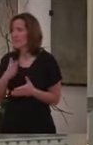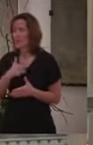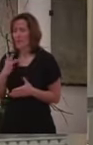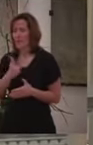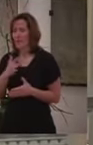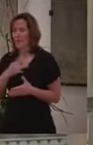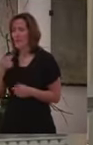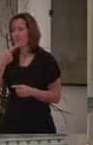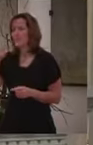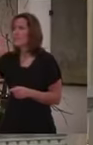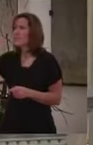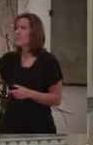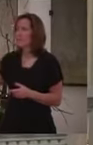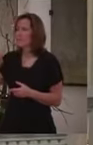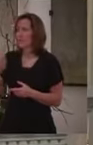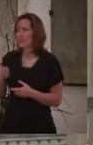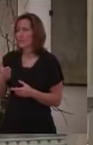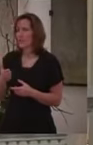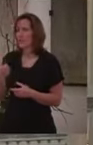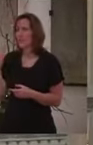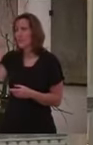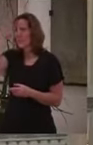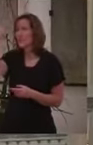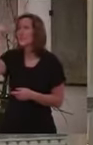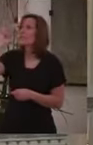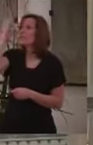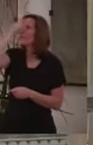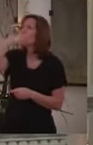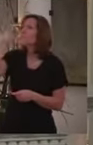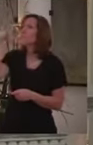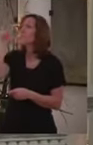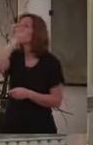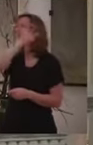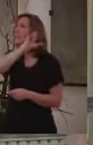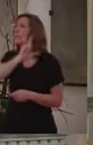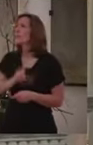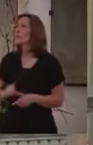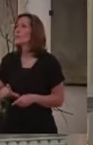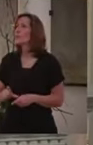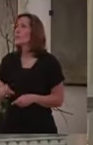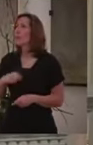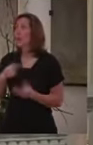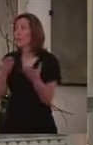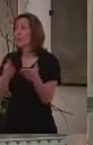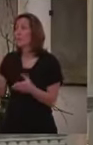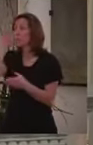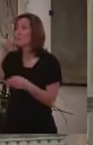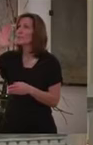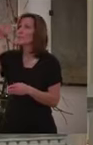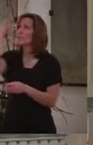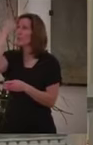My heart speaks your message. Seek my face. Your face, Lord, will I seek.